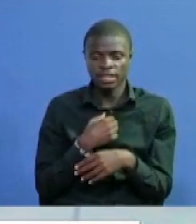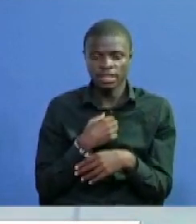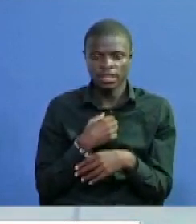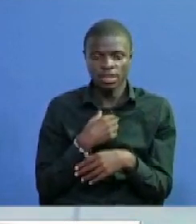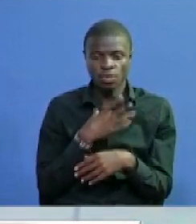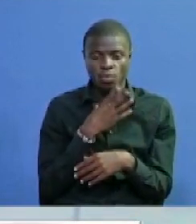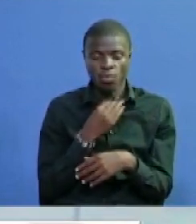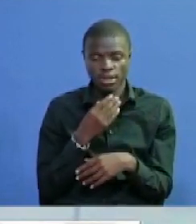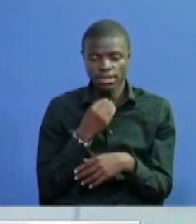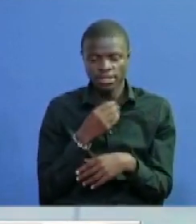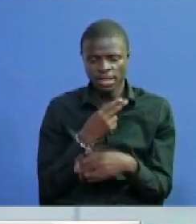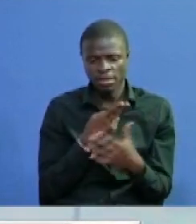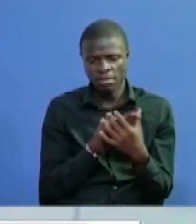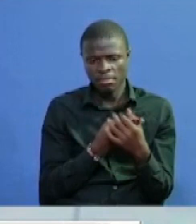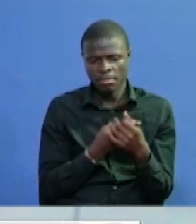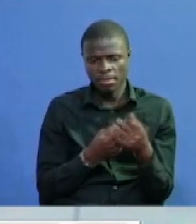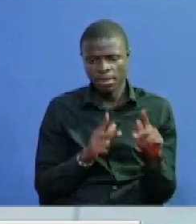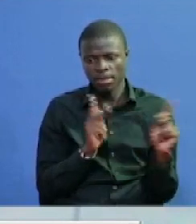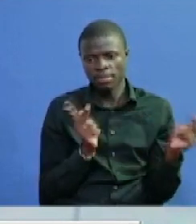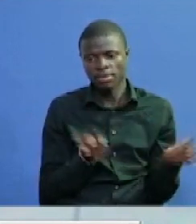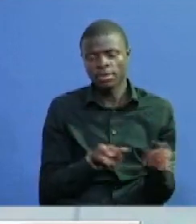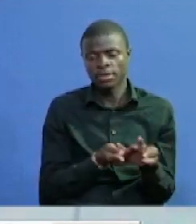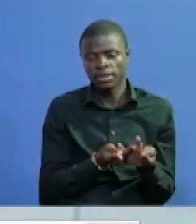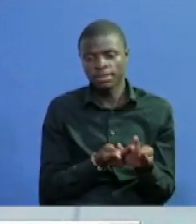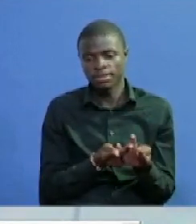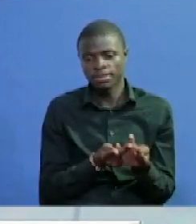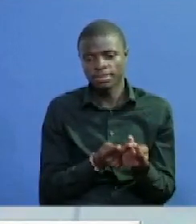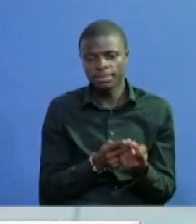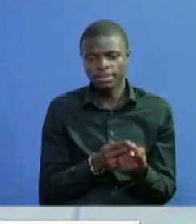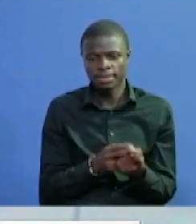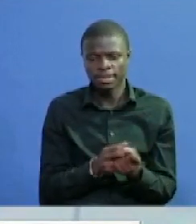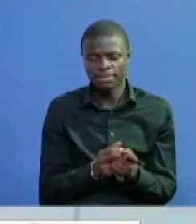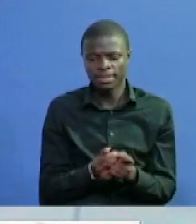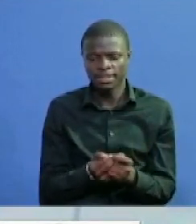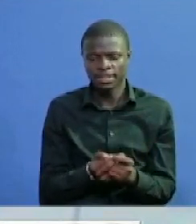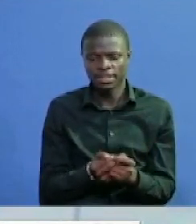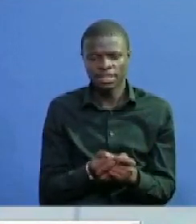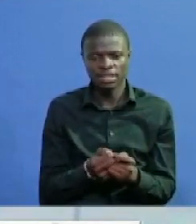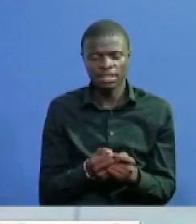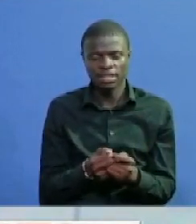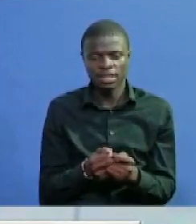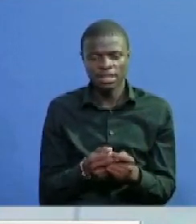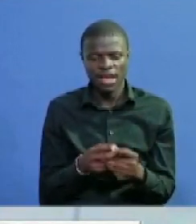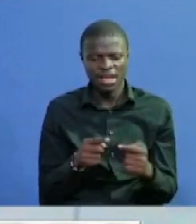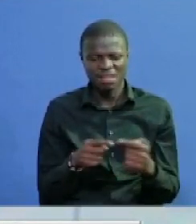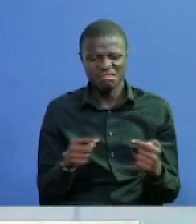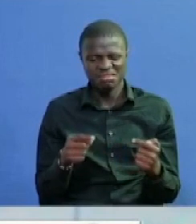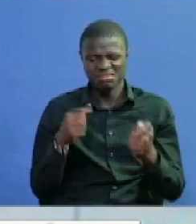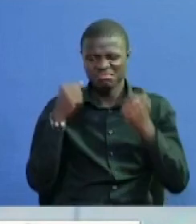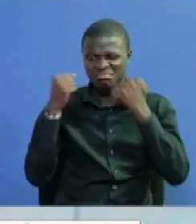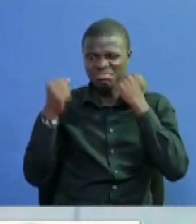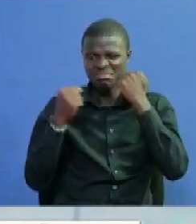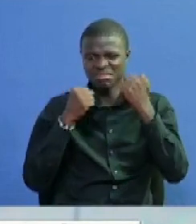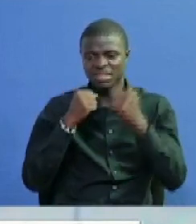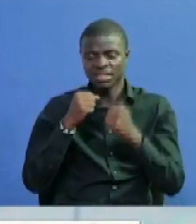that, you know, rather than have the protests that were turning ugly and violent, that he and